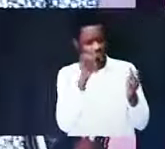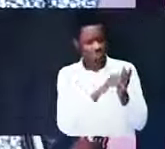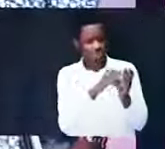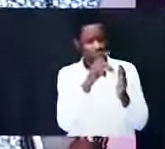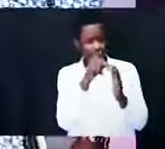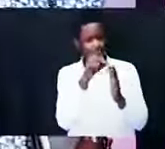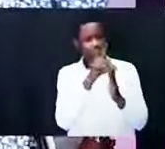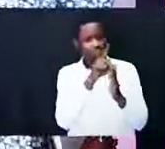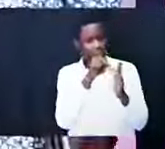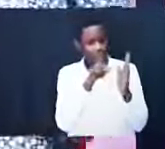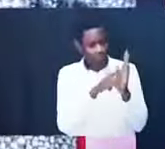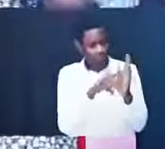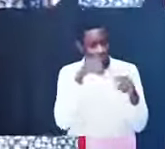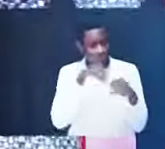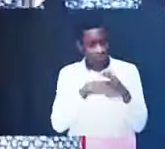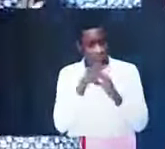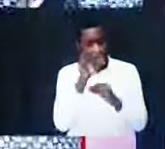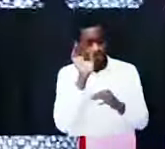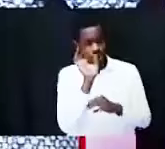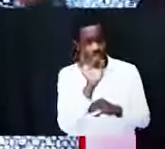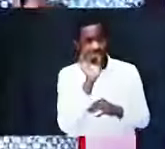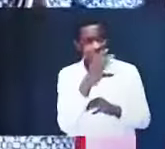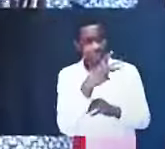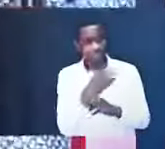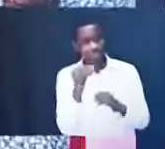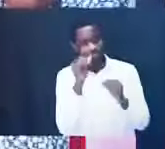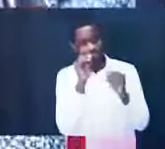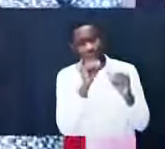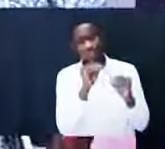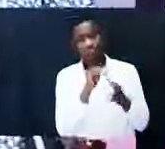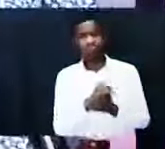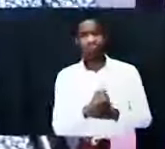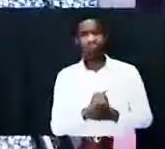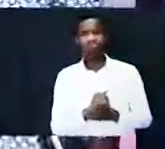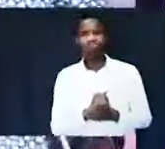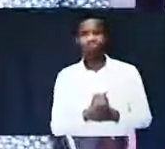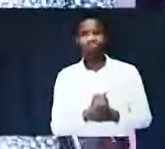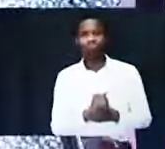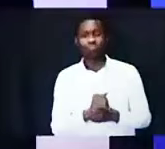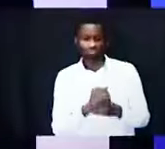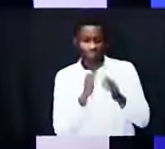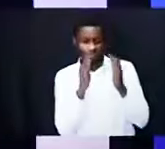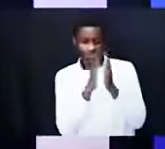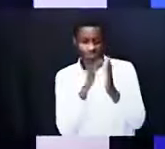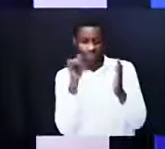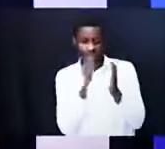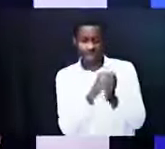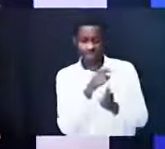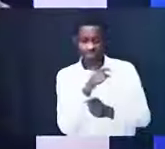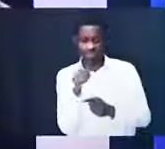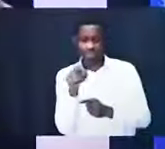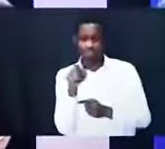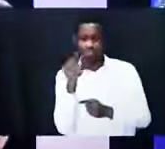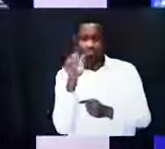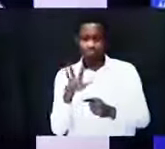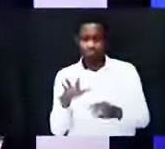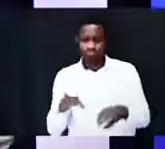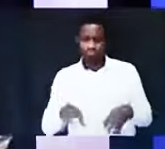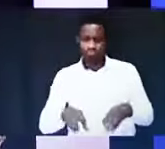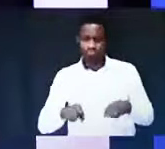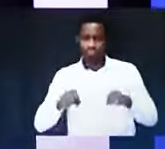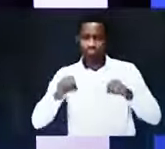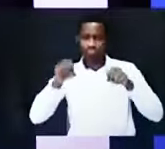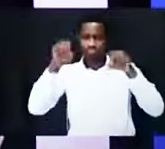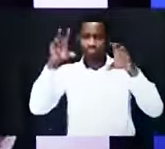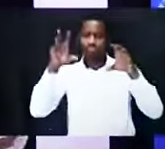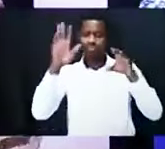their preaching and teaching. But I pray that you You rededicate your spiritual